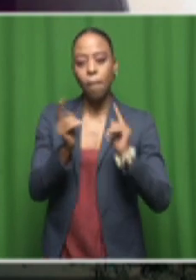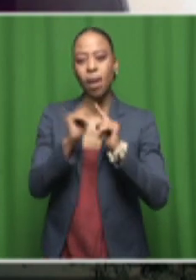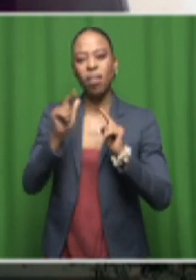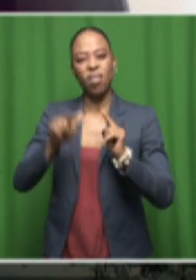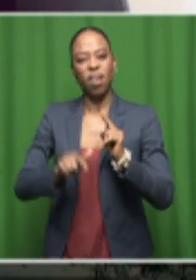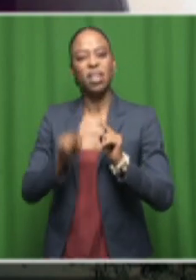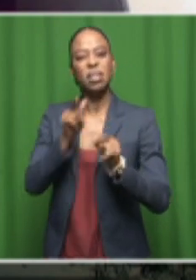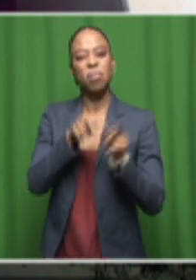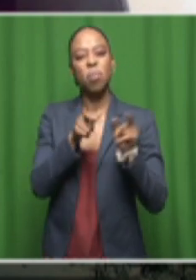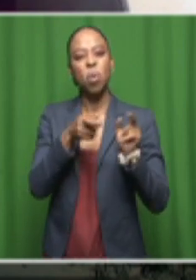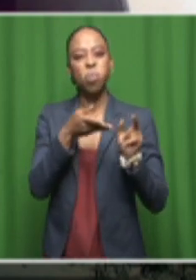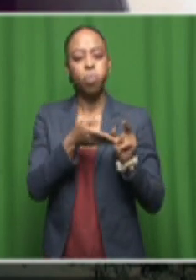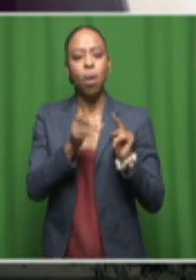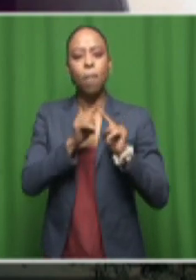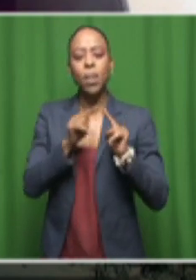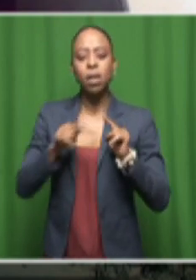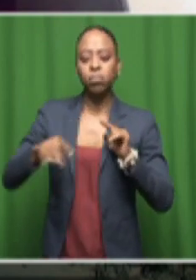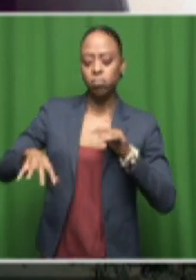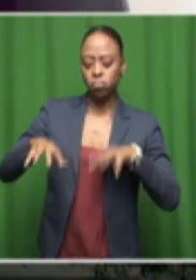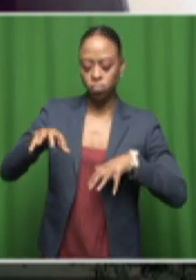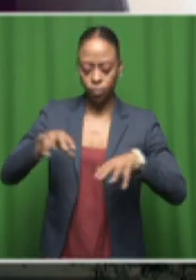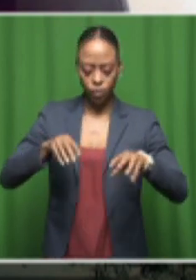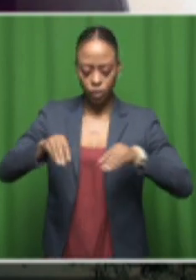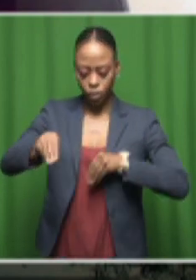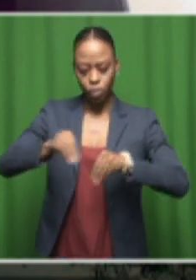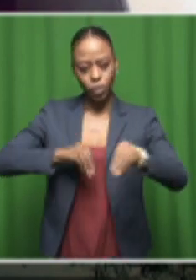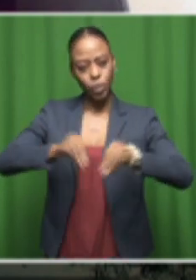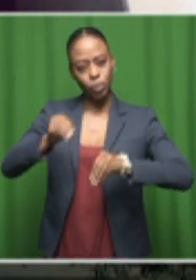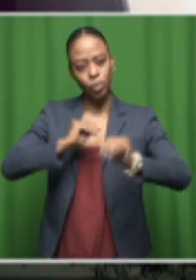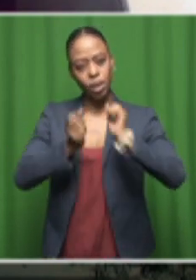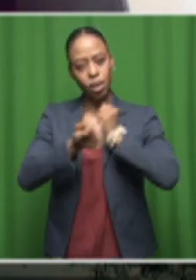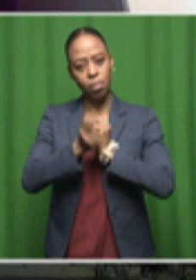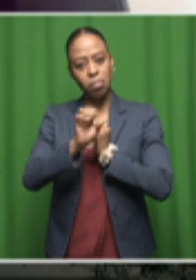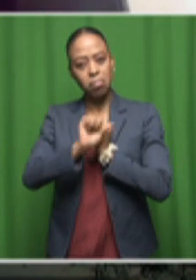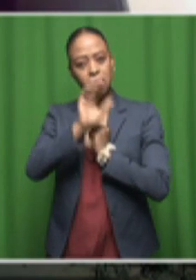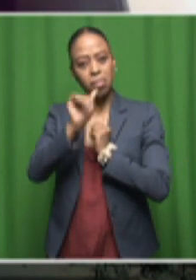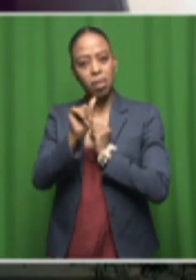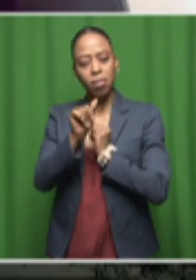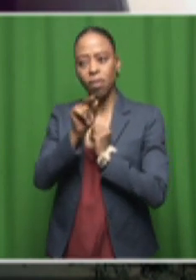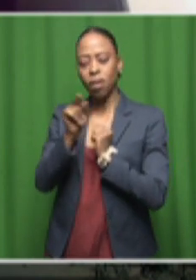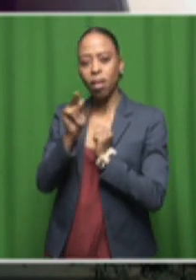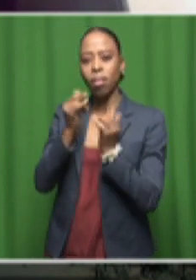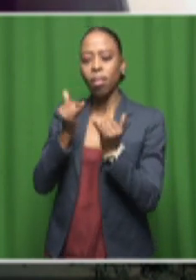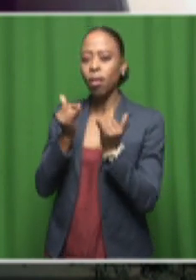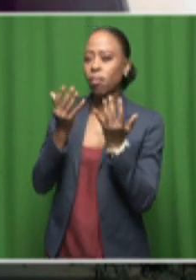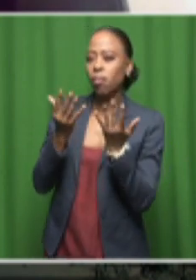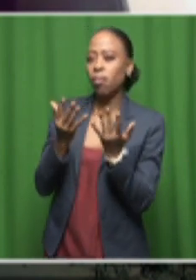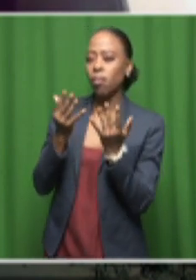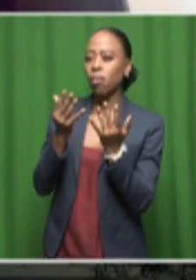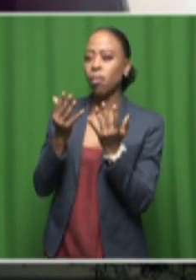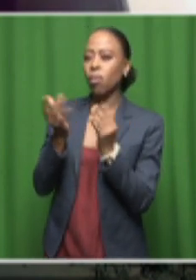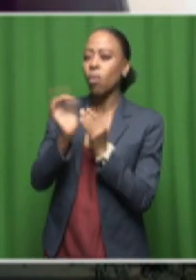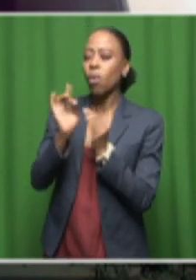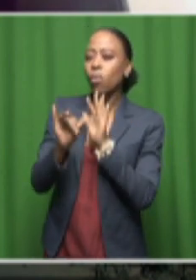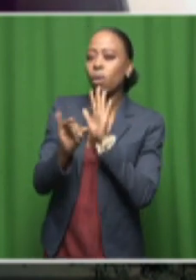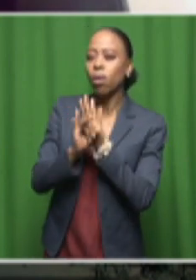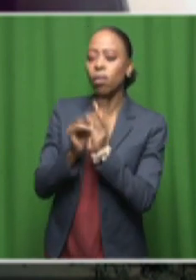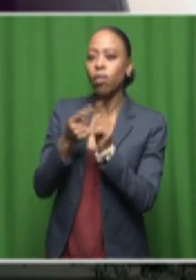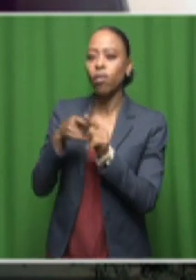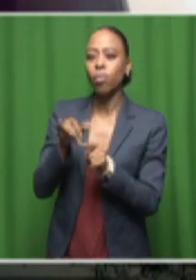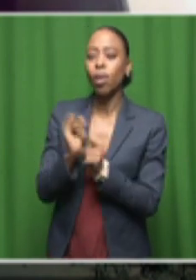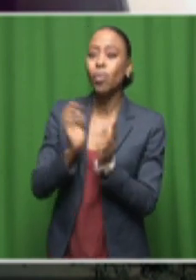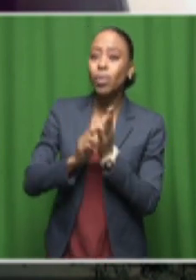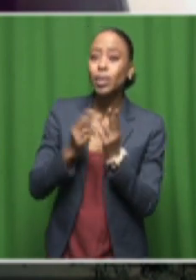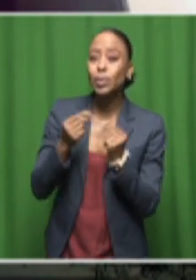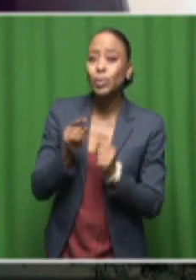in terms of a geographical movement in South Africa, what do we look at into that? What do we need to do in terms of